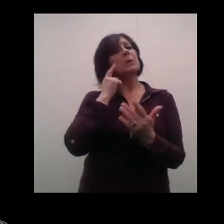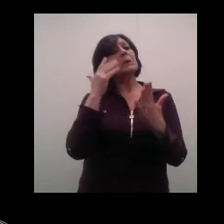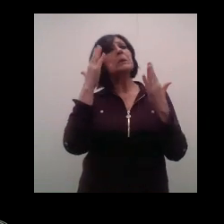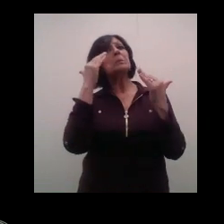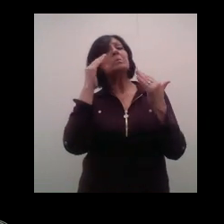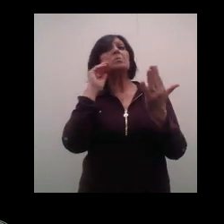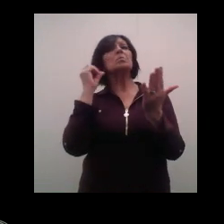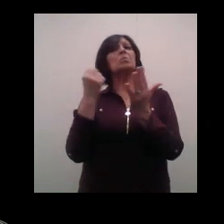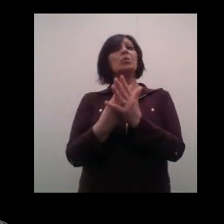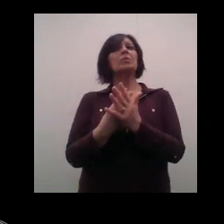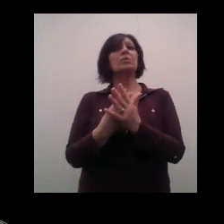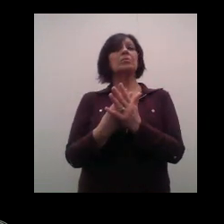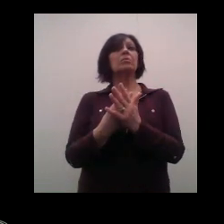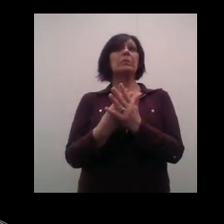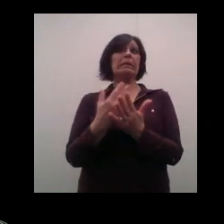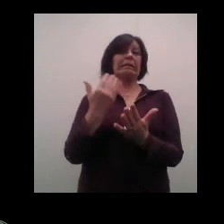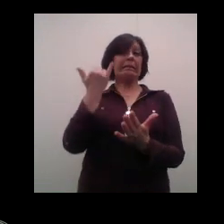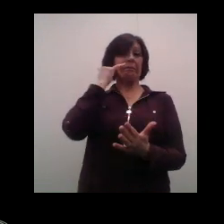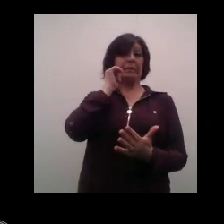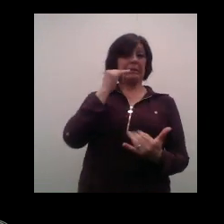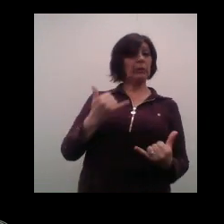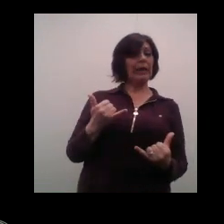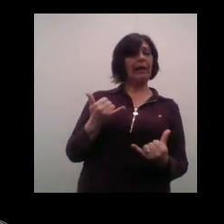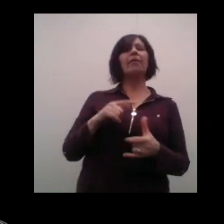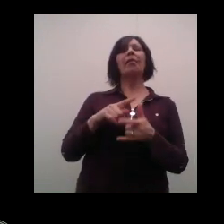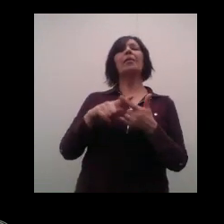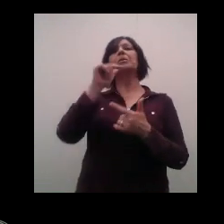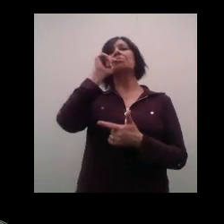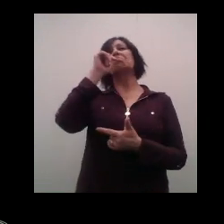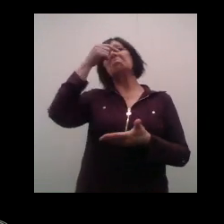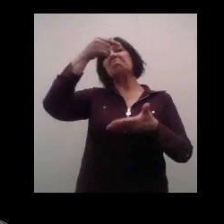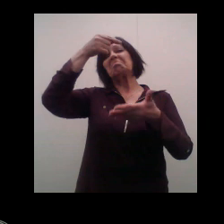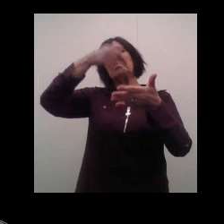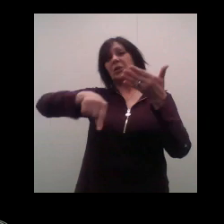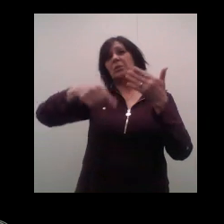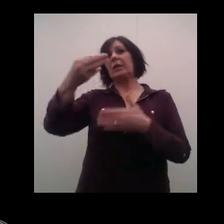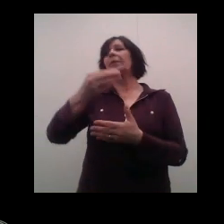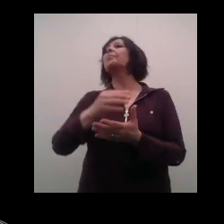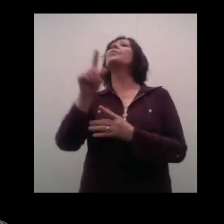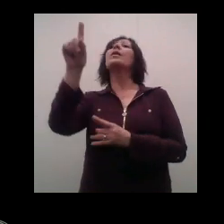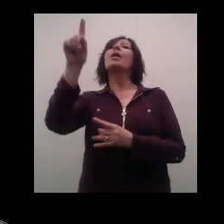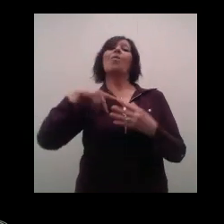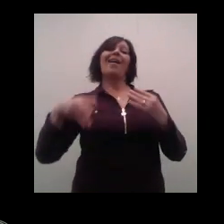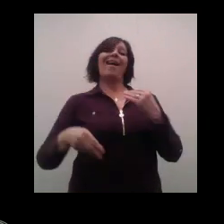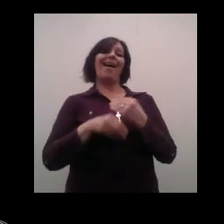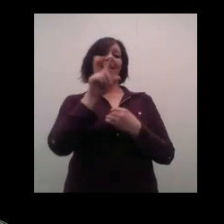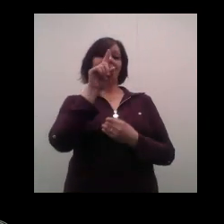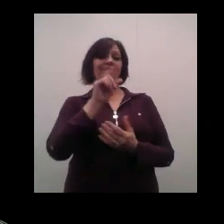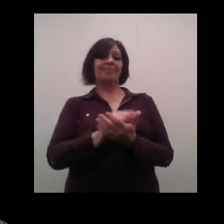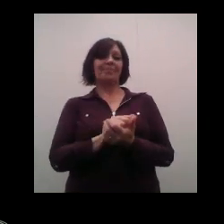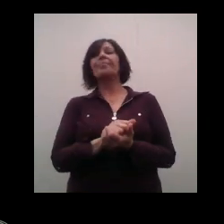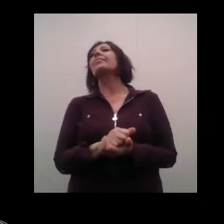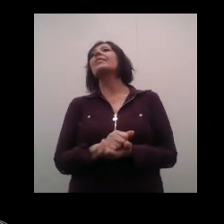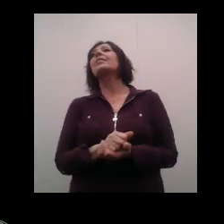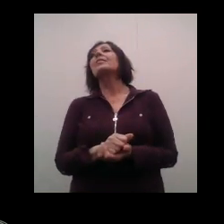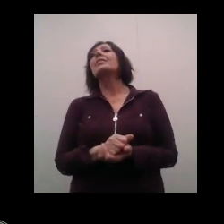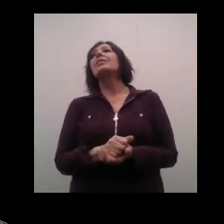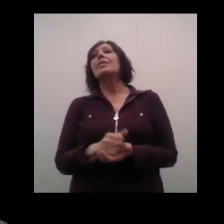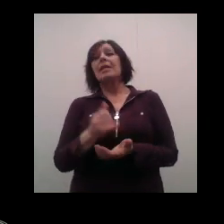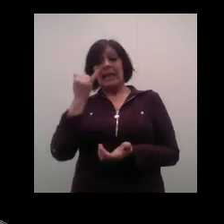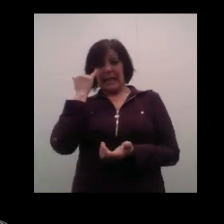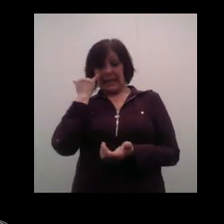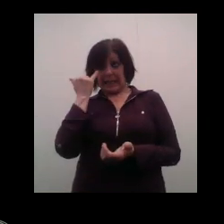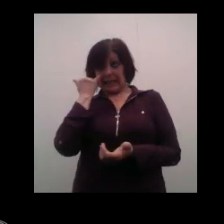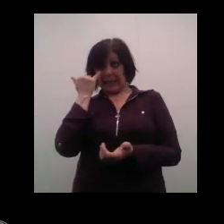getting approval, if not through today, at least early next week on Monday. Oh, and if I may add, if we